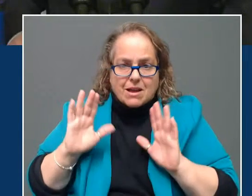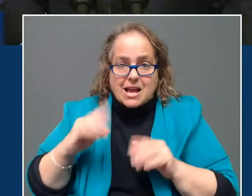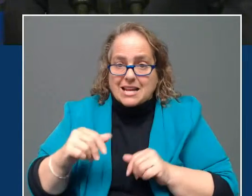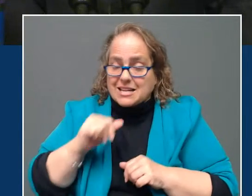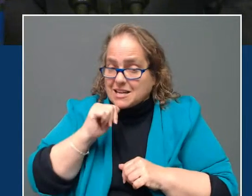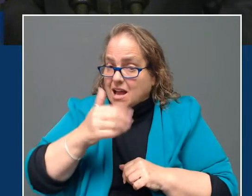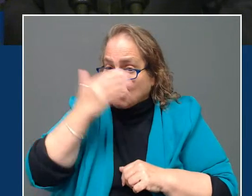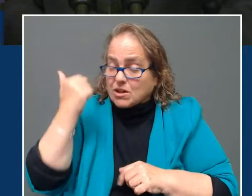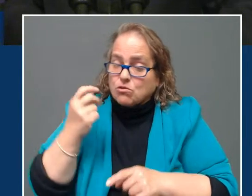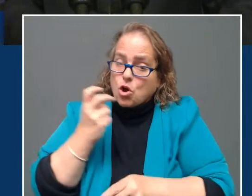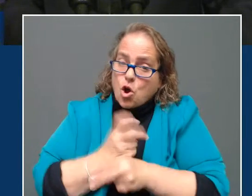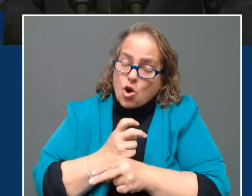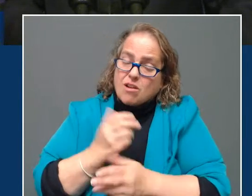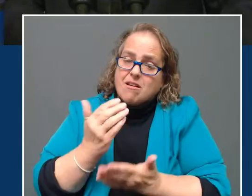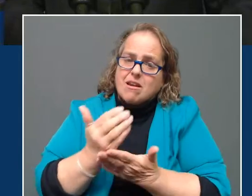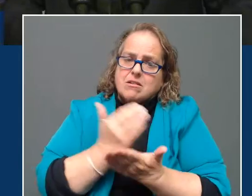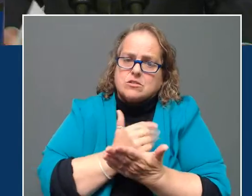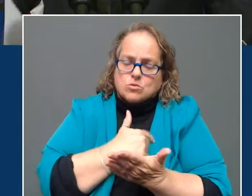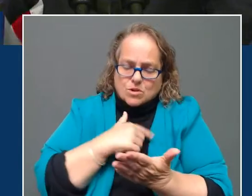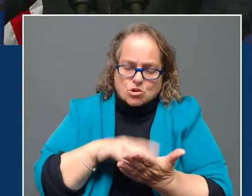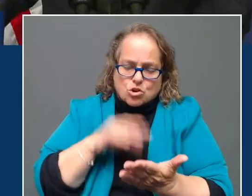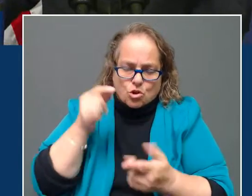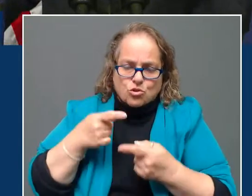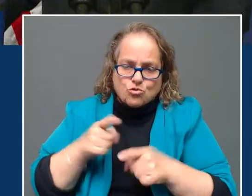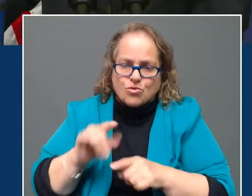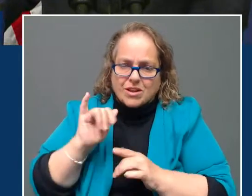in the midst of this pandemic.